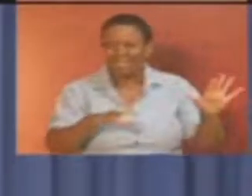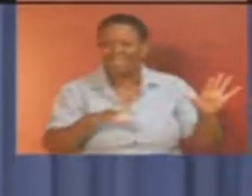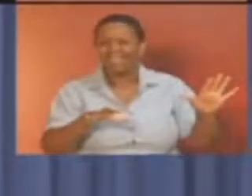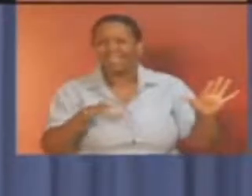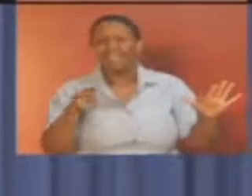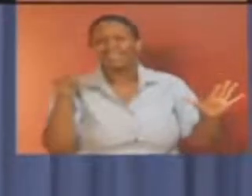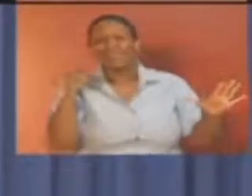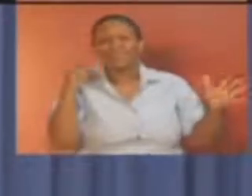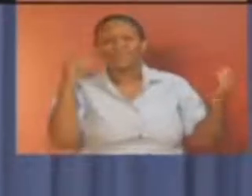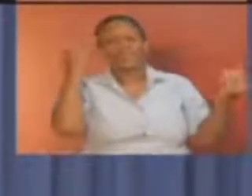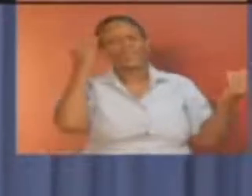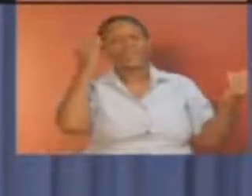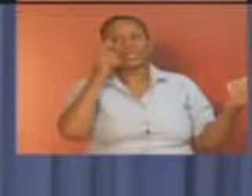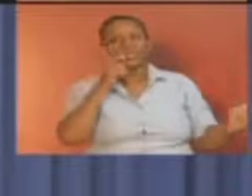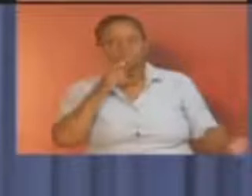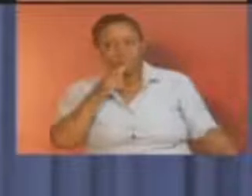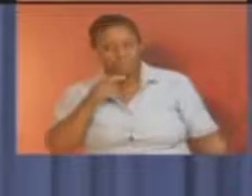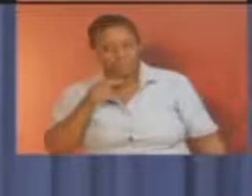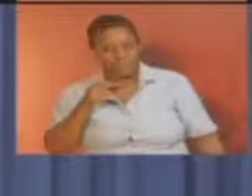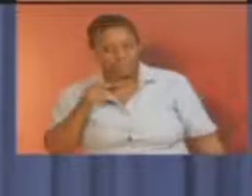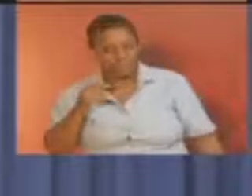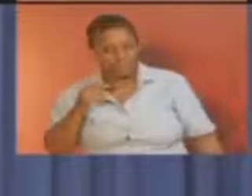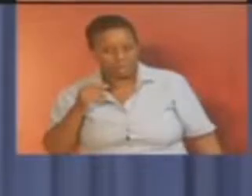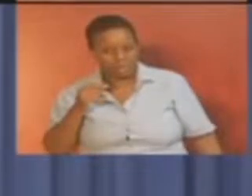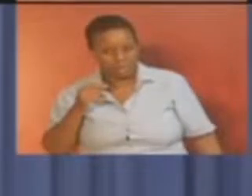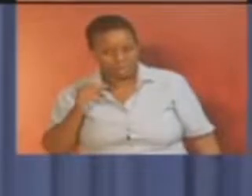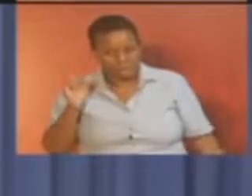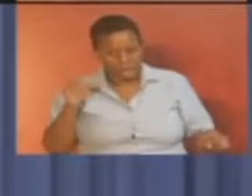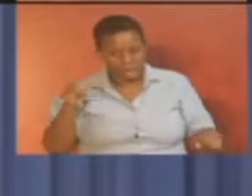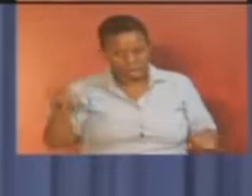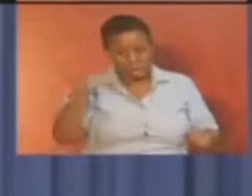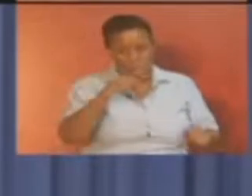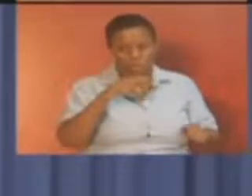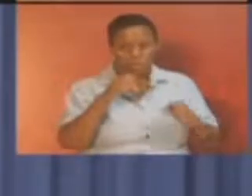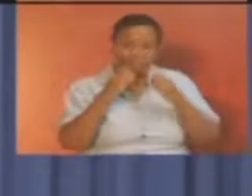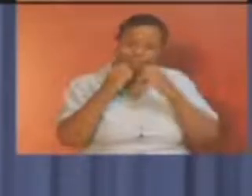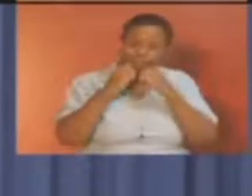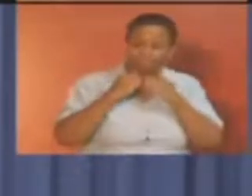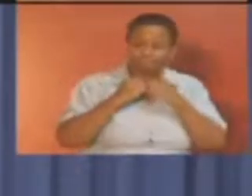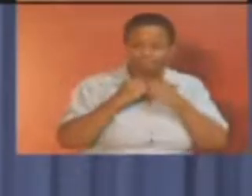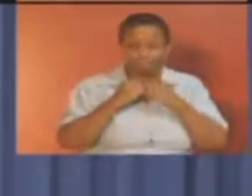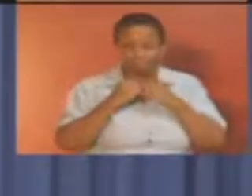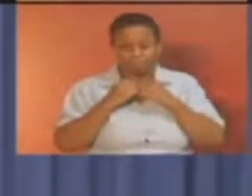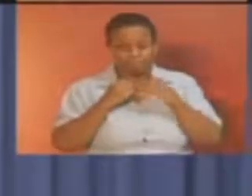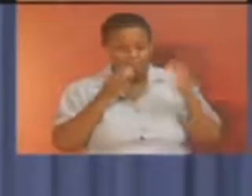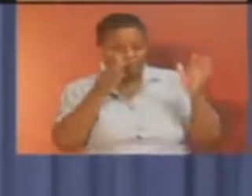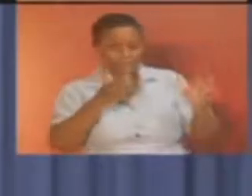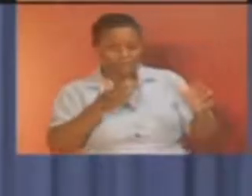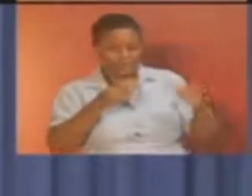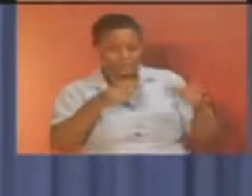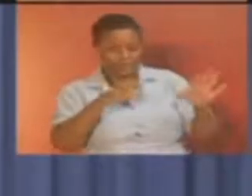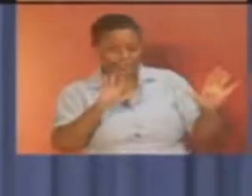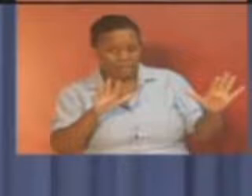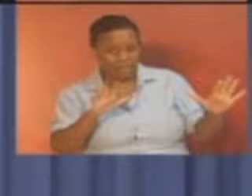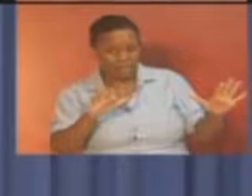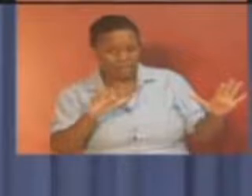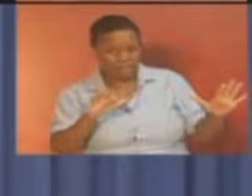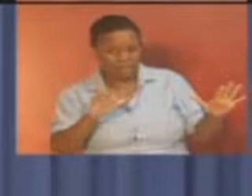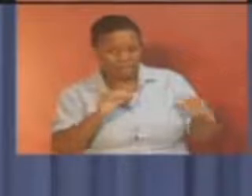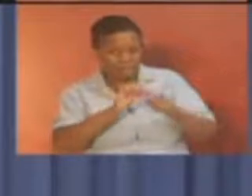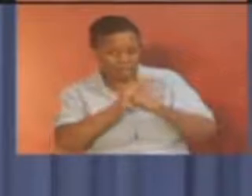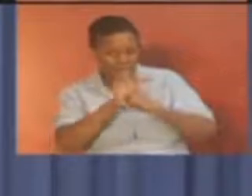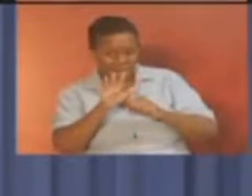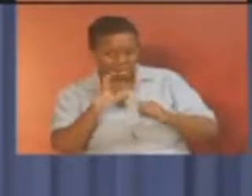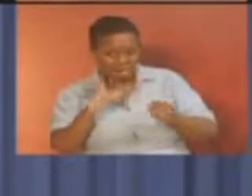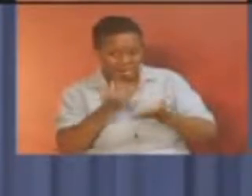loved. Everybody is loved. It's only when that death occurs that you know and